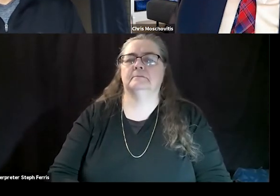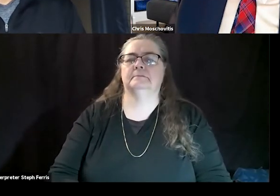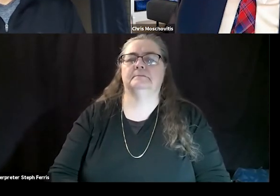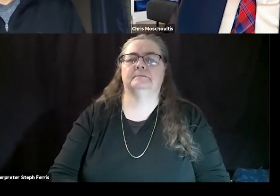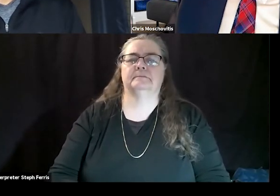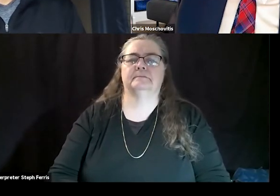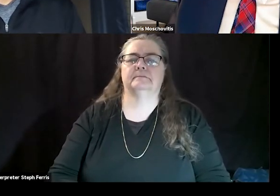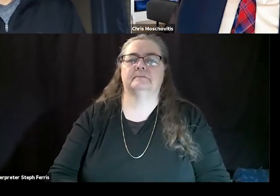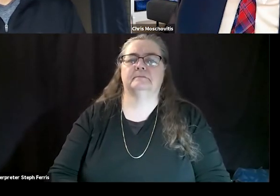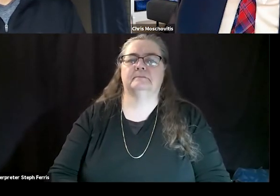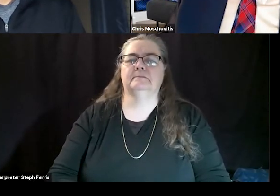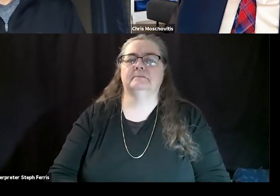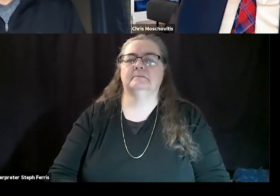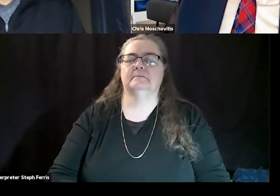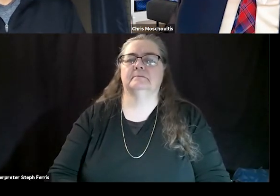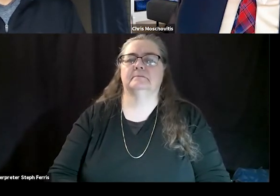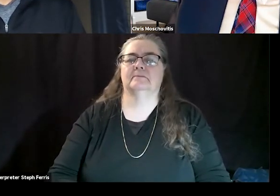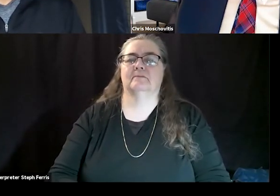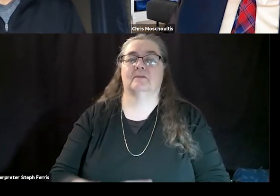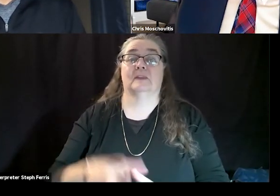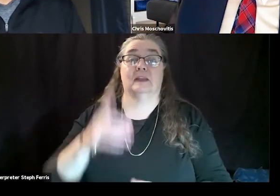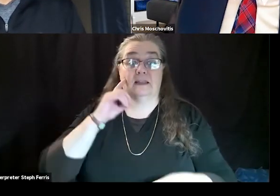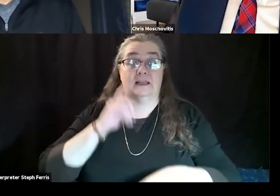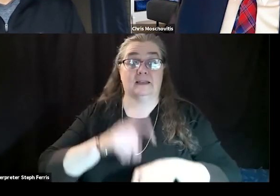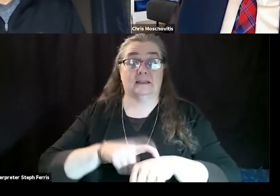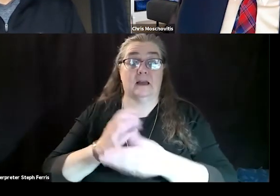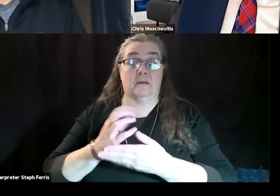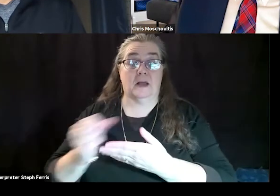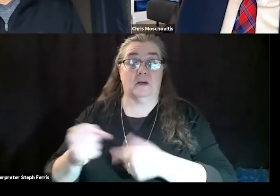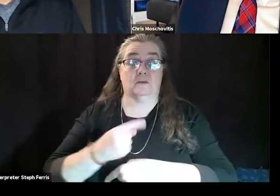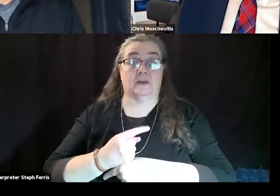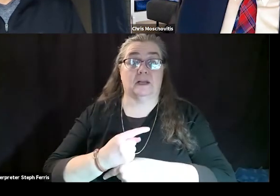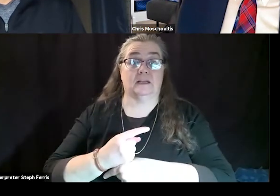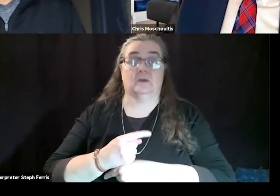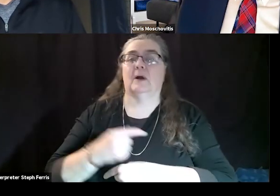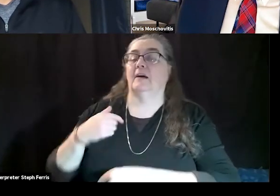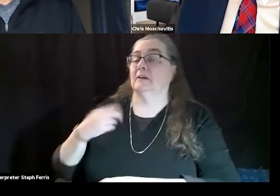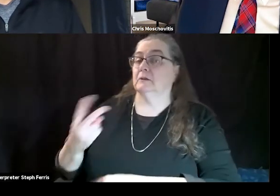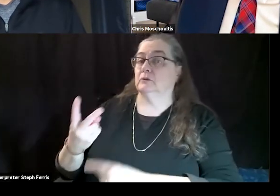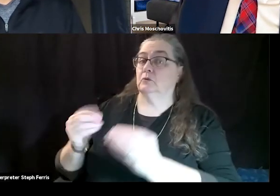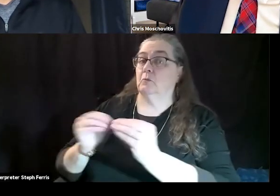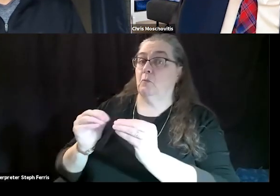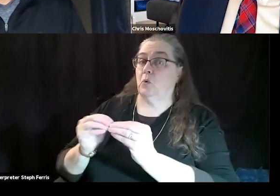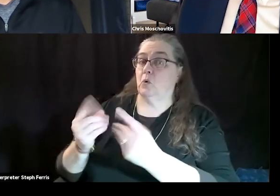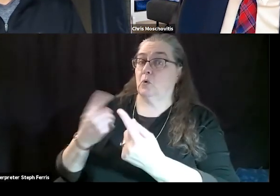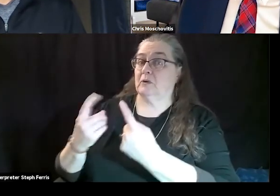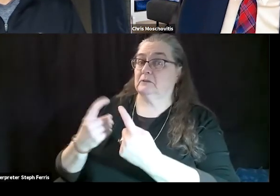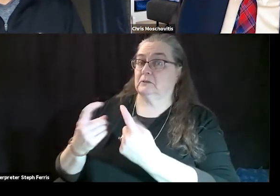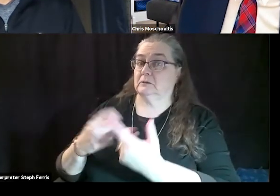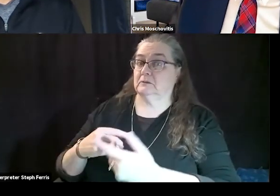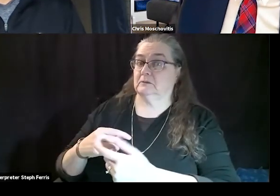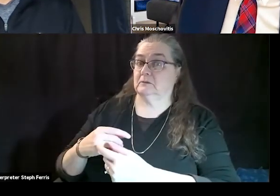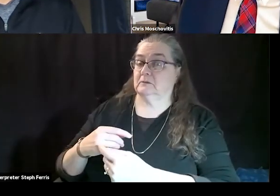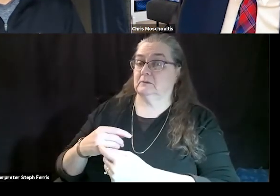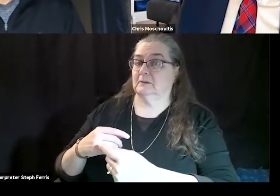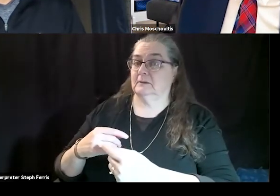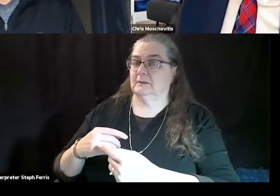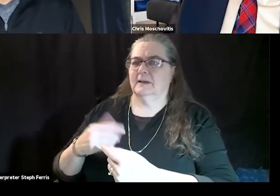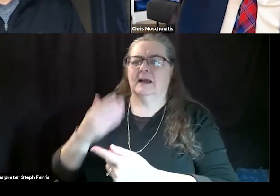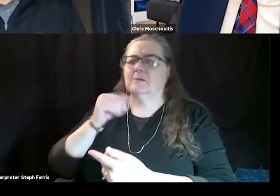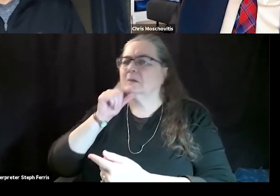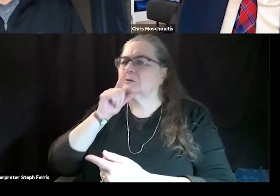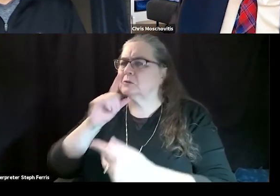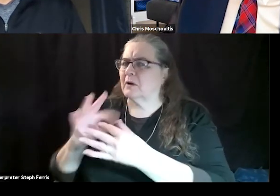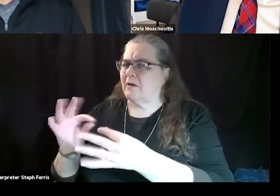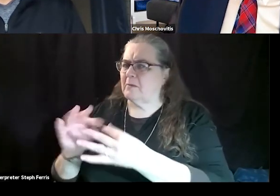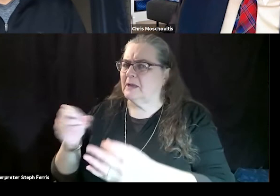I think that we're out of questions. Oh, we got a couple new ones just popped up, I think. Really? Or are they comments? I'm trying to read through them